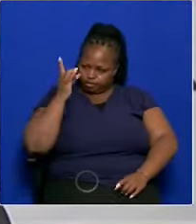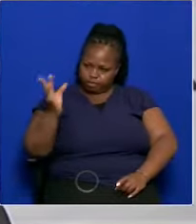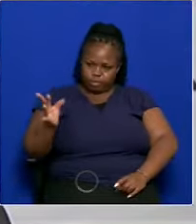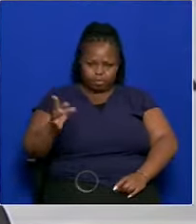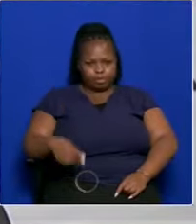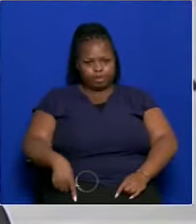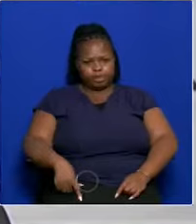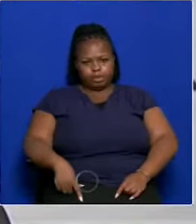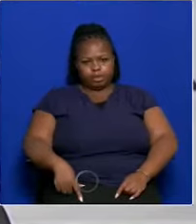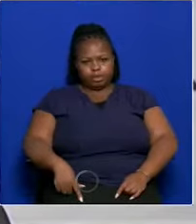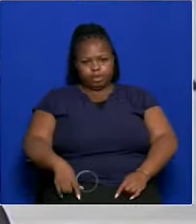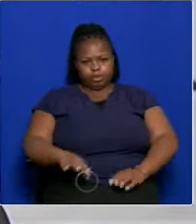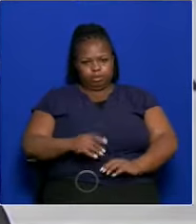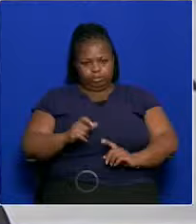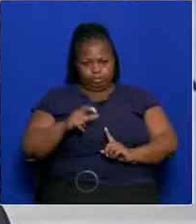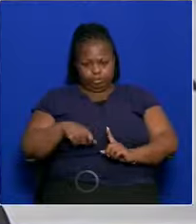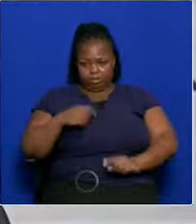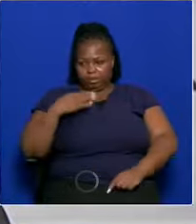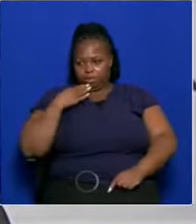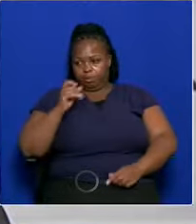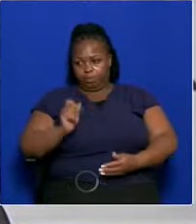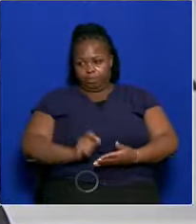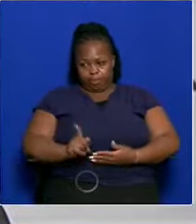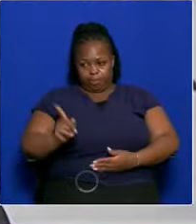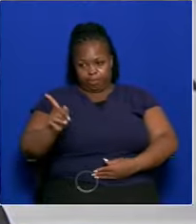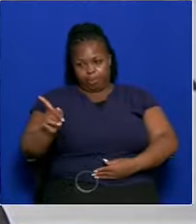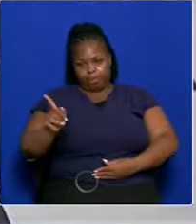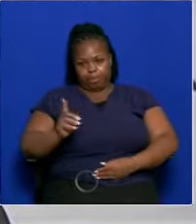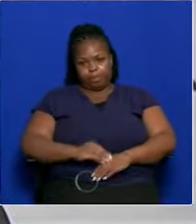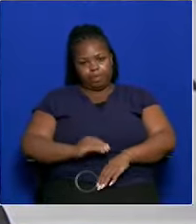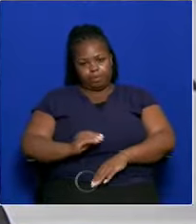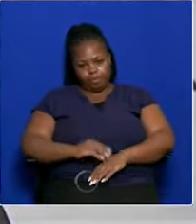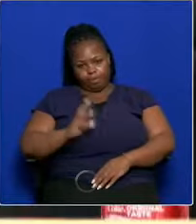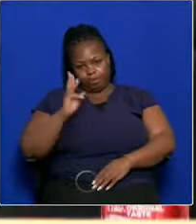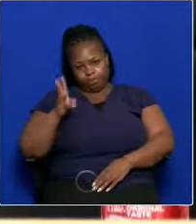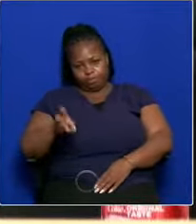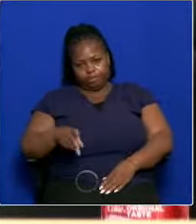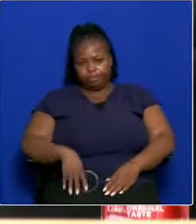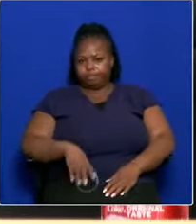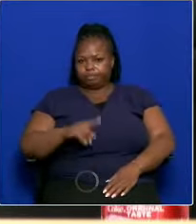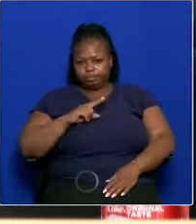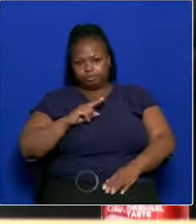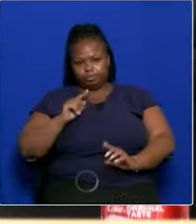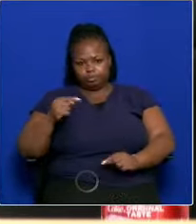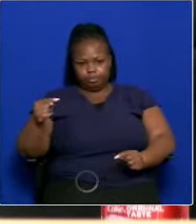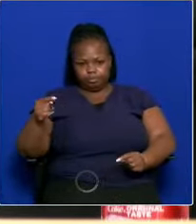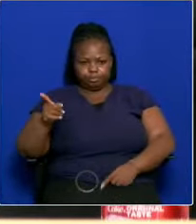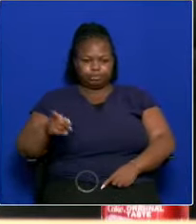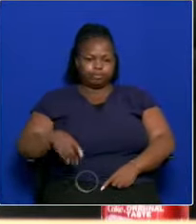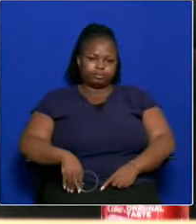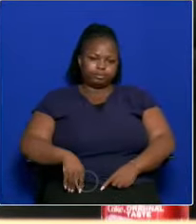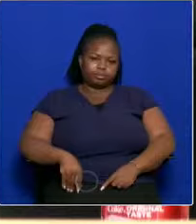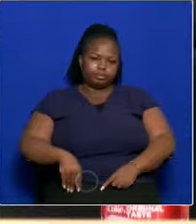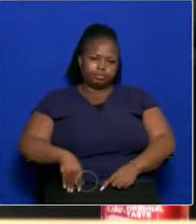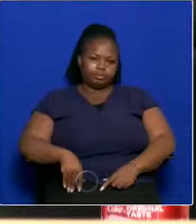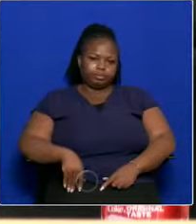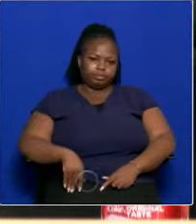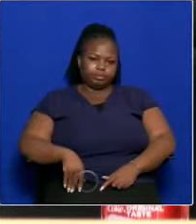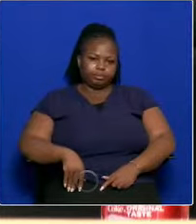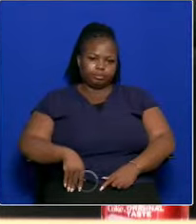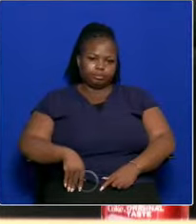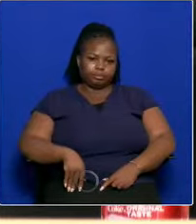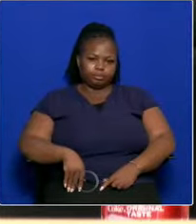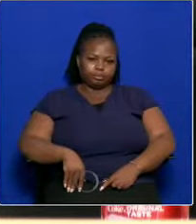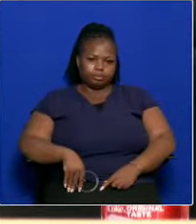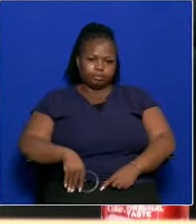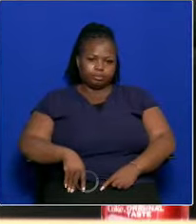is sending you this will put you into problem because you cannot send this one. I said it